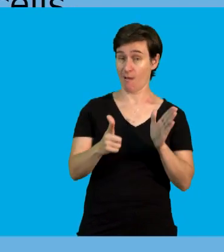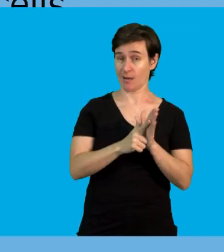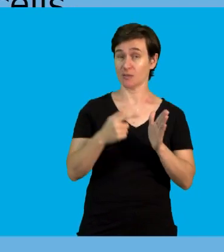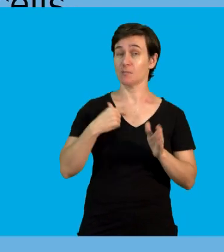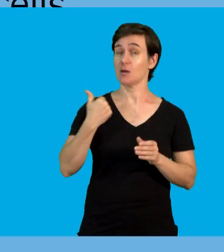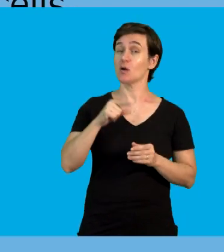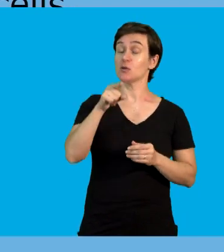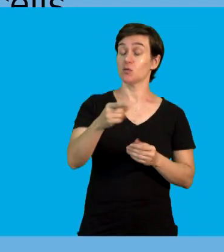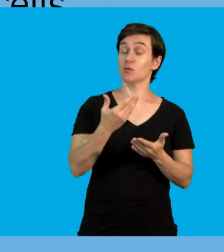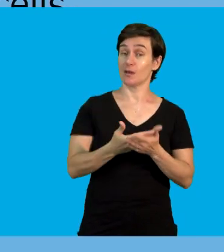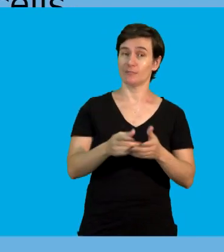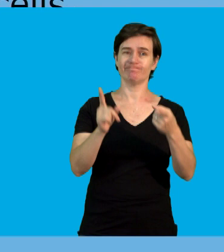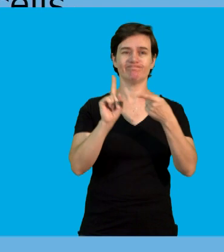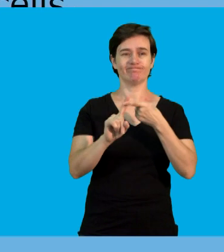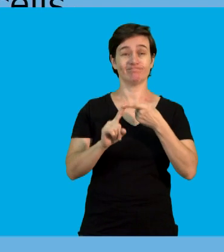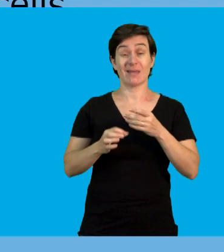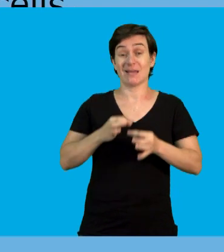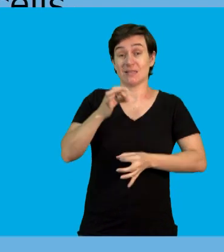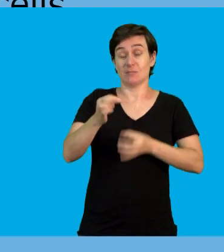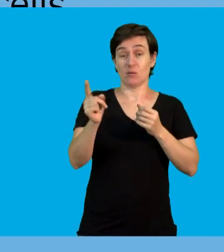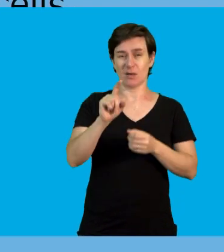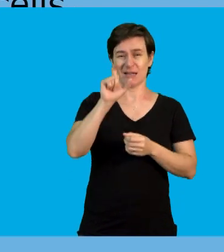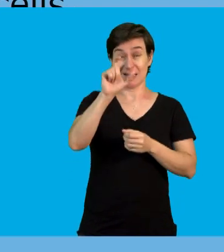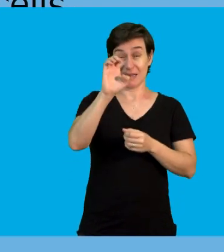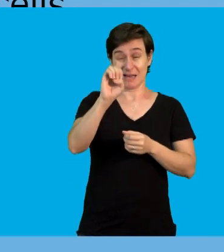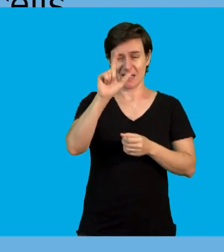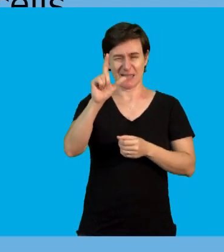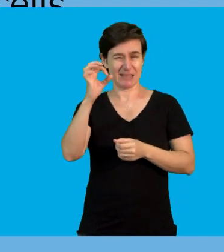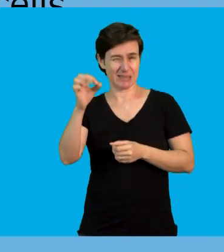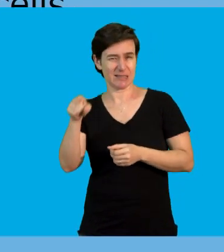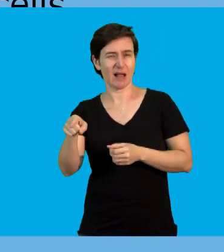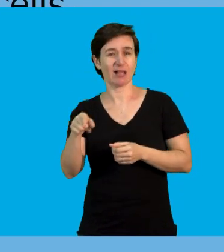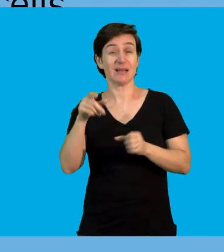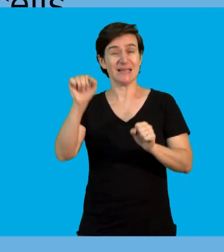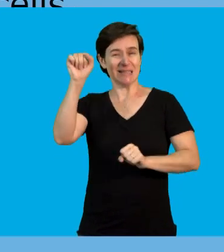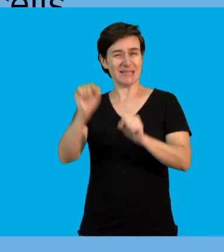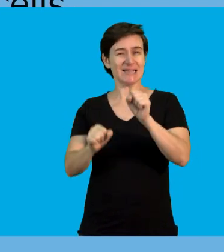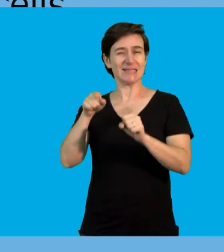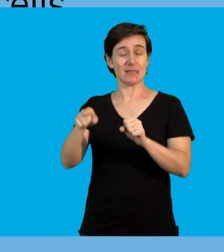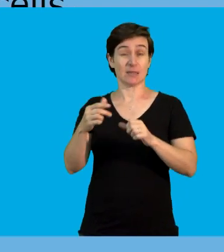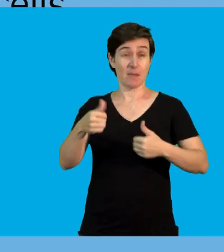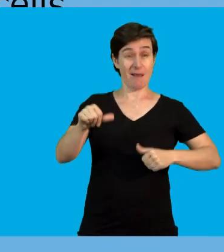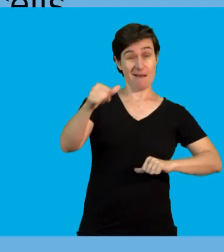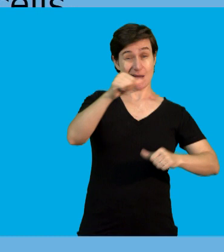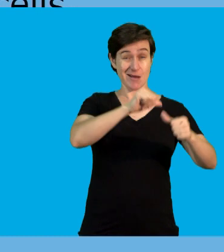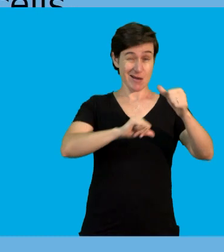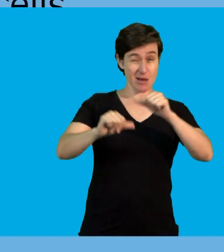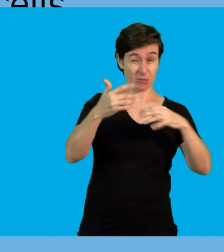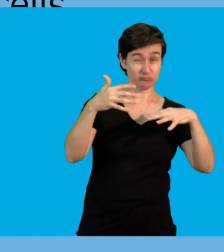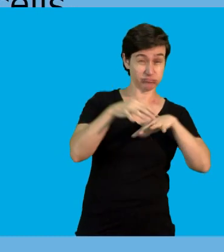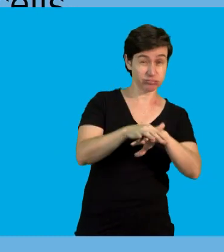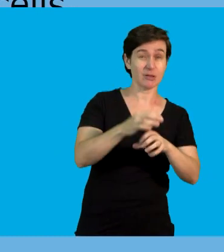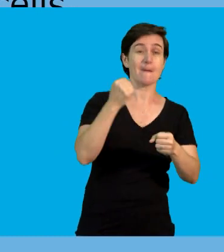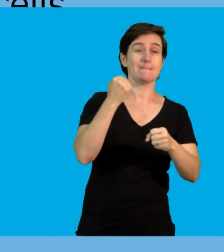I want you to be able to explain that a cell is a system in which certain chemical reactions can cause the flow of